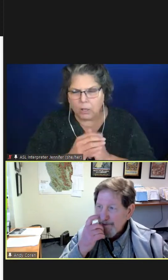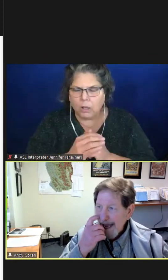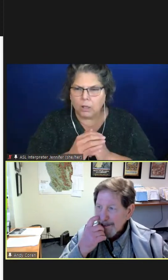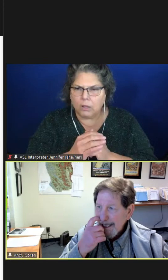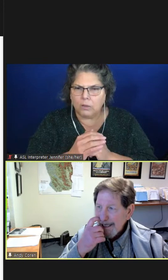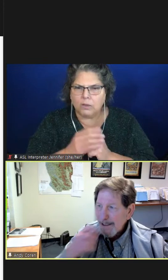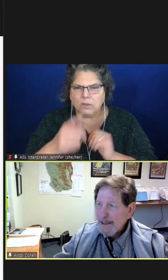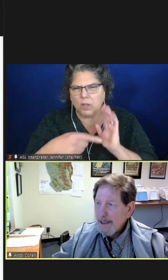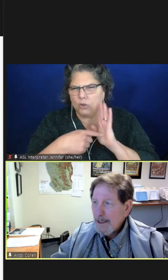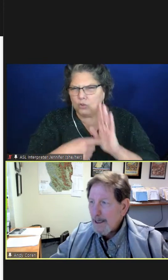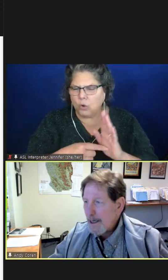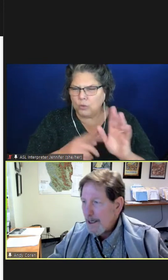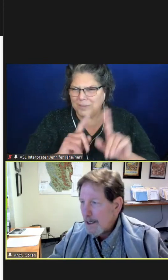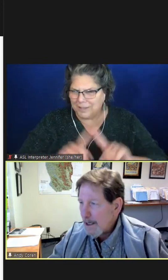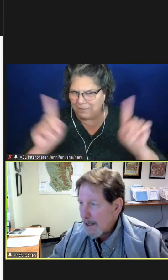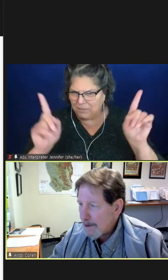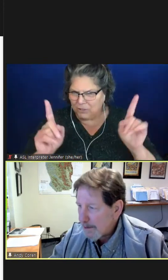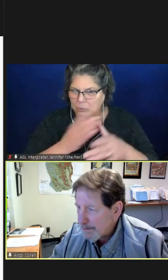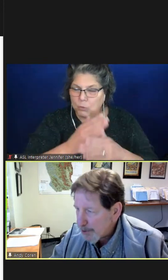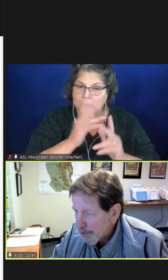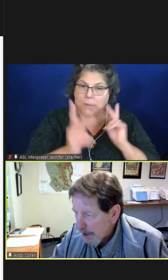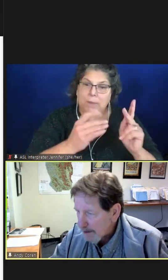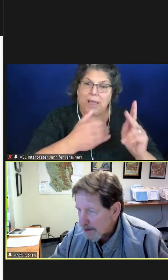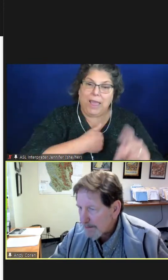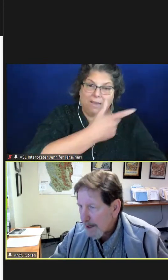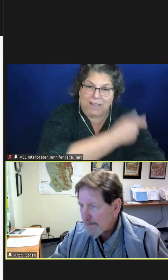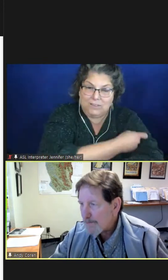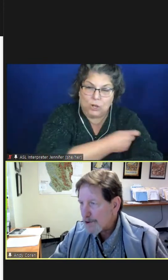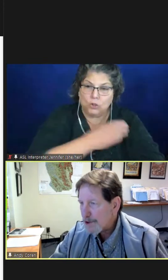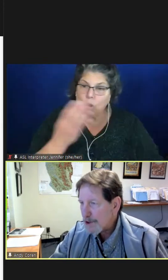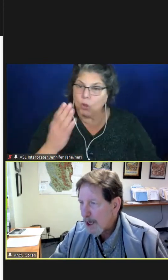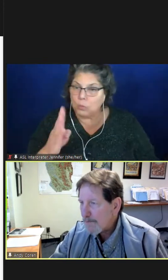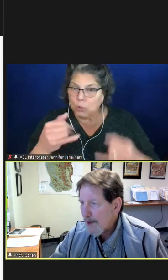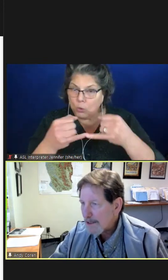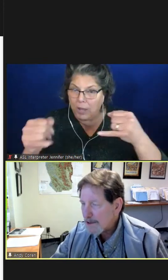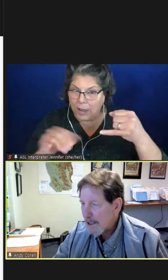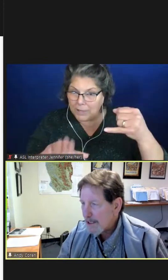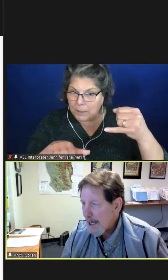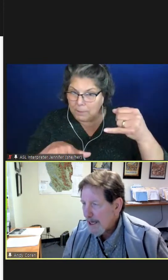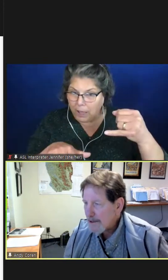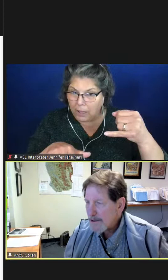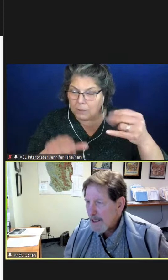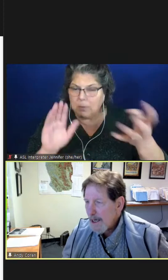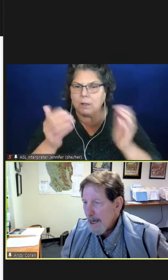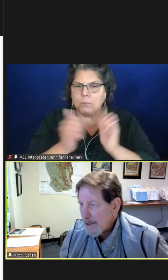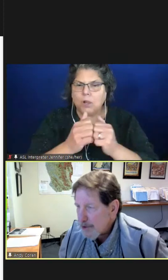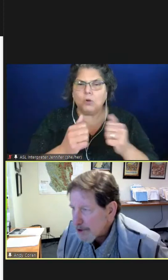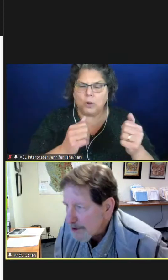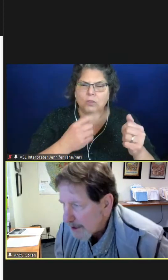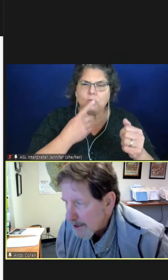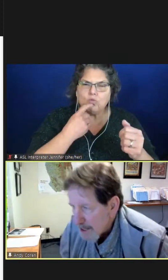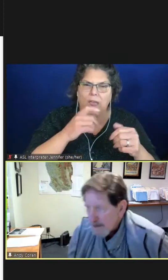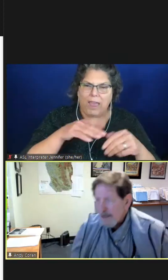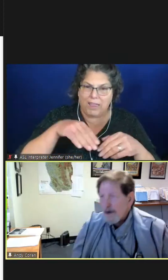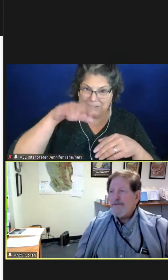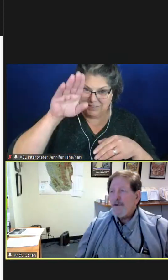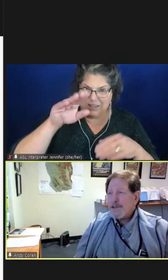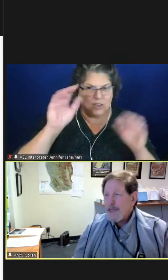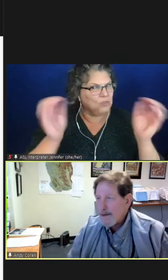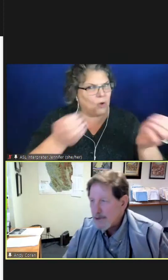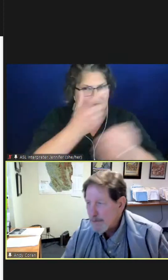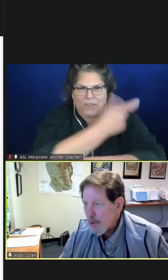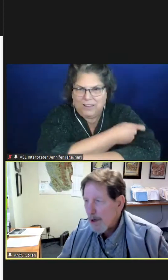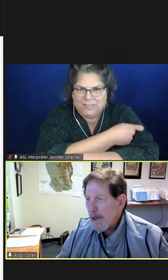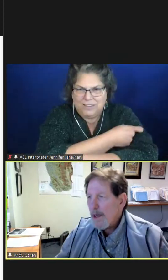in vaccinated in the blue line at the bottom versus unvaccinated cases. And you can see that there are